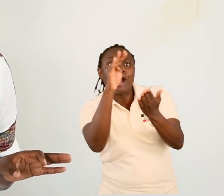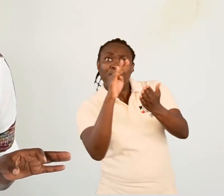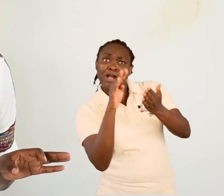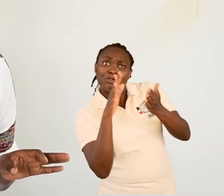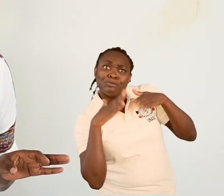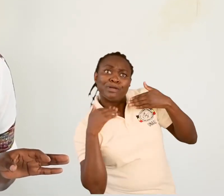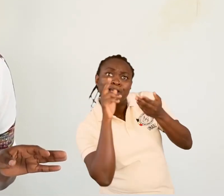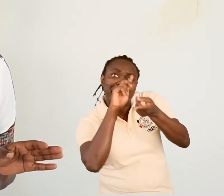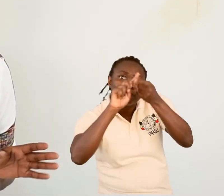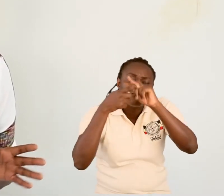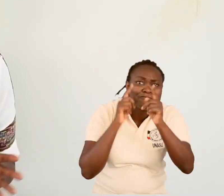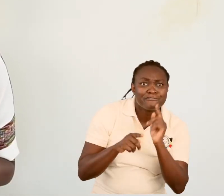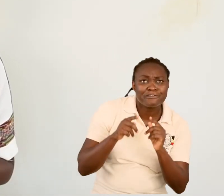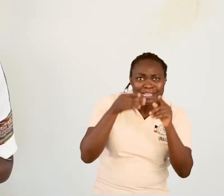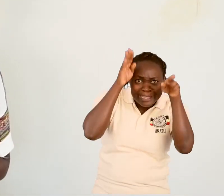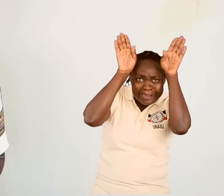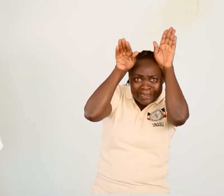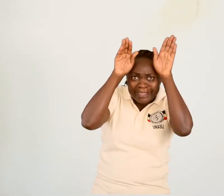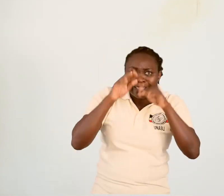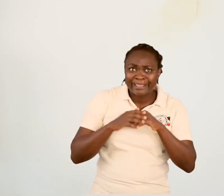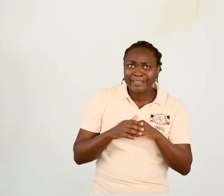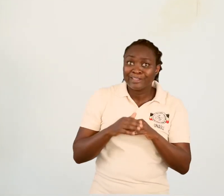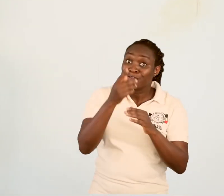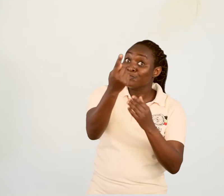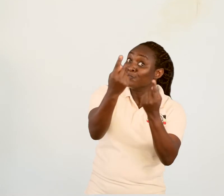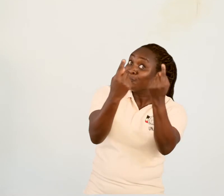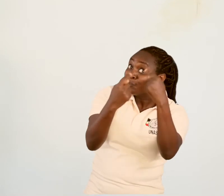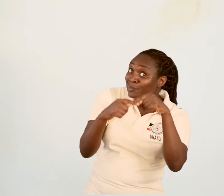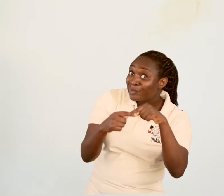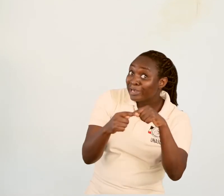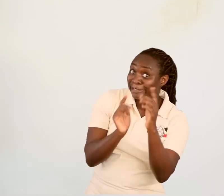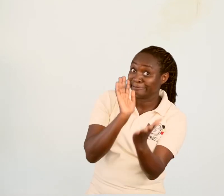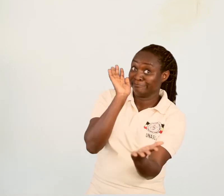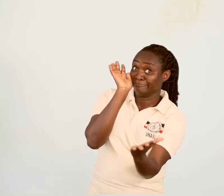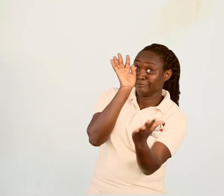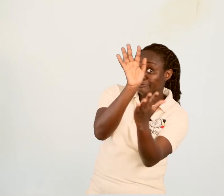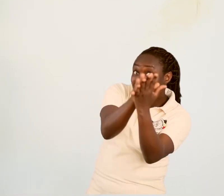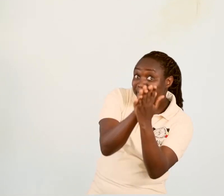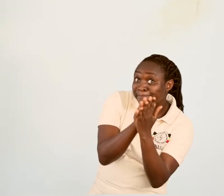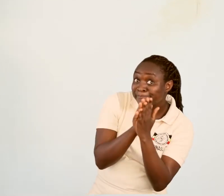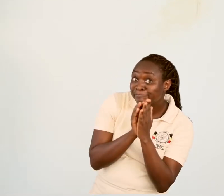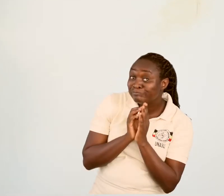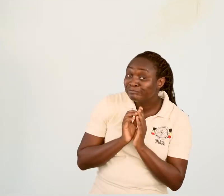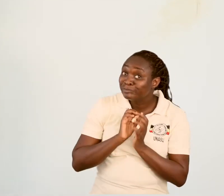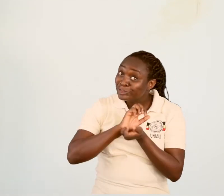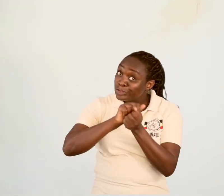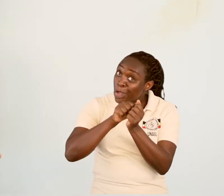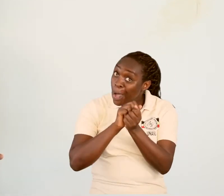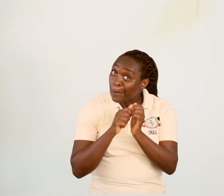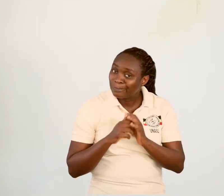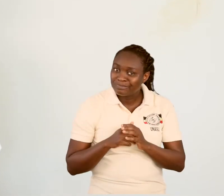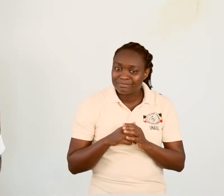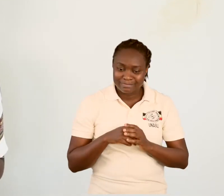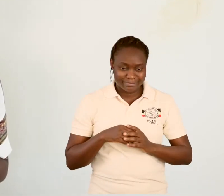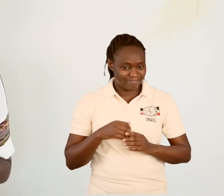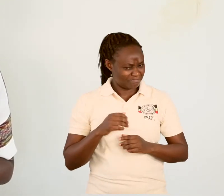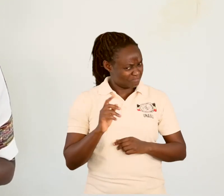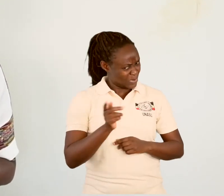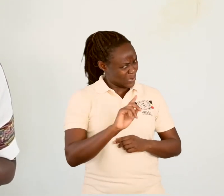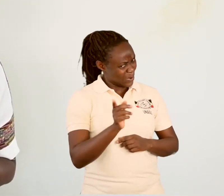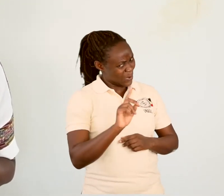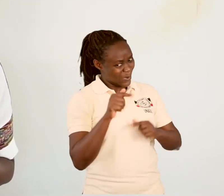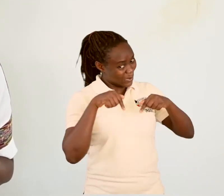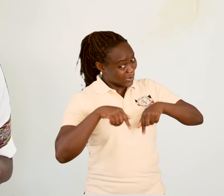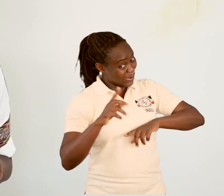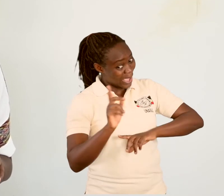"Hello, my friend Hare. Have you come to be my breakfast?" "Not today,